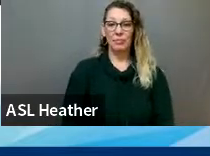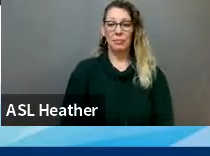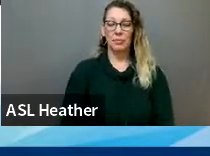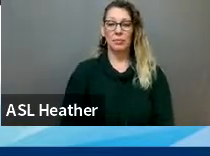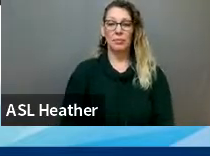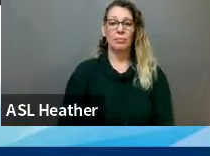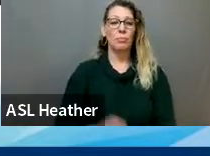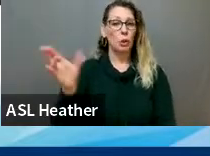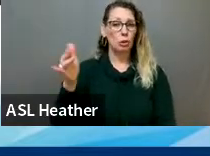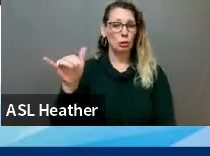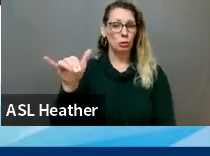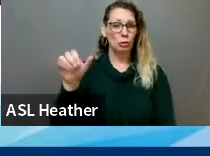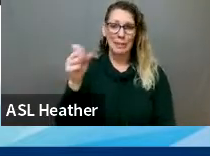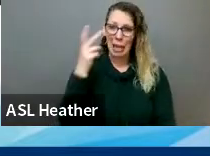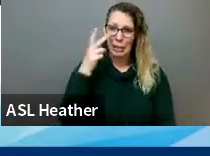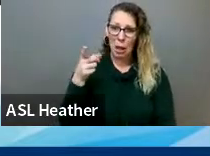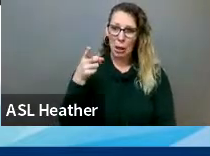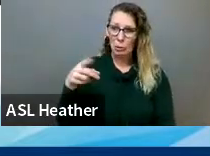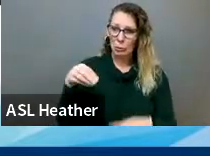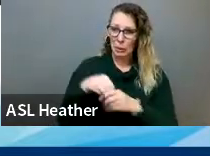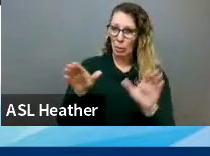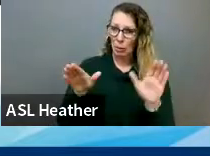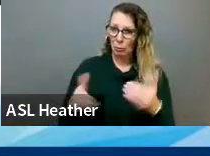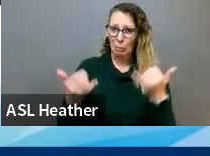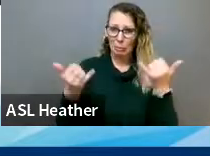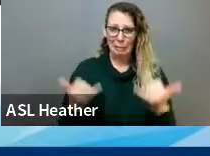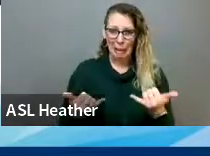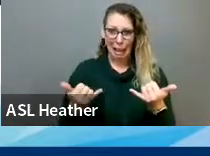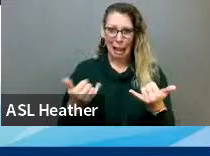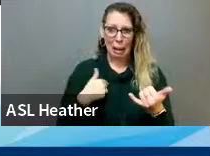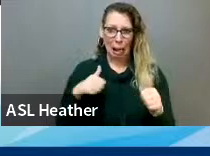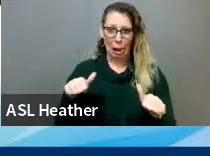And Chris, I saw you in the room, but now I'm not sure.